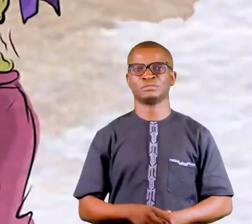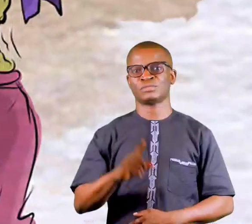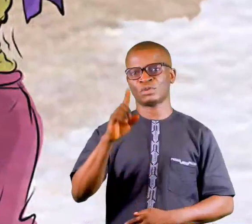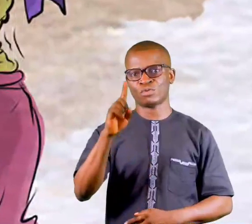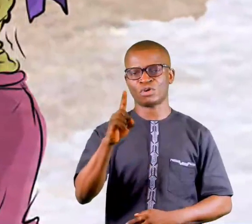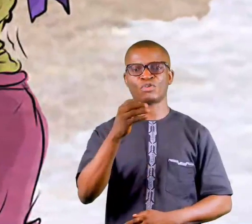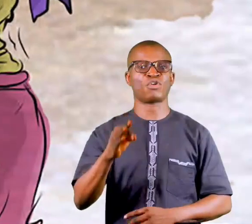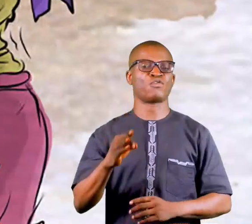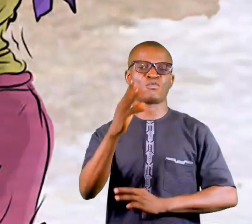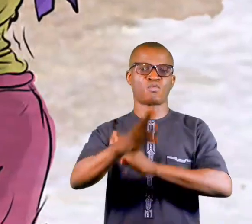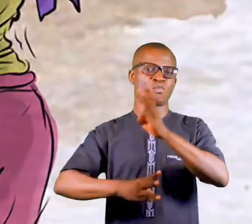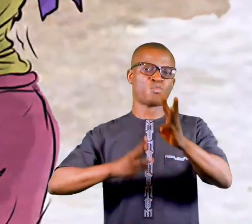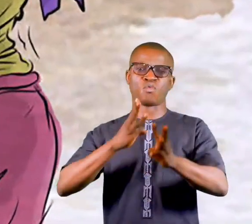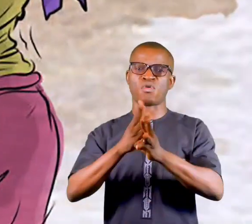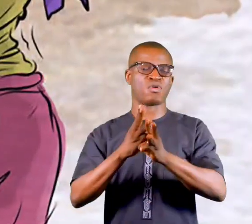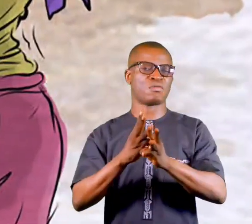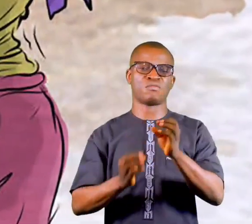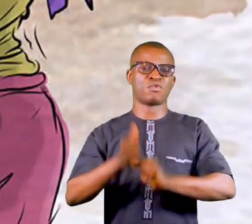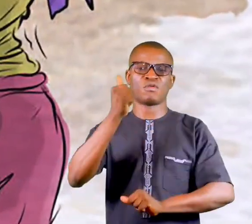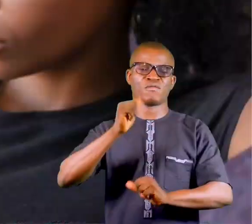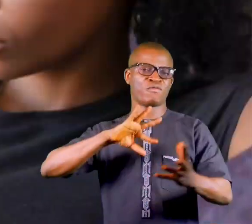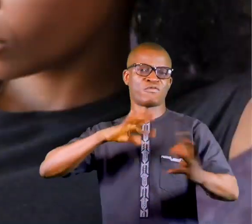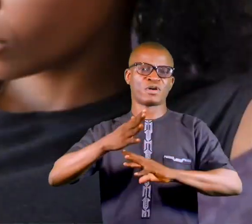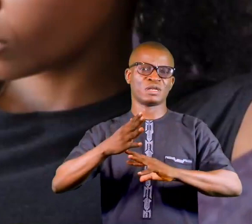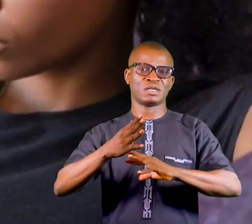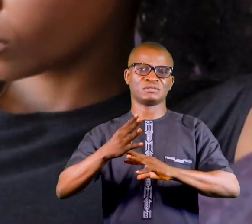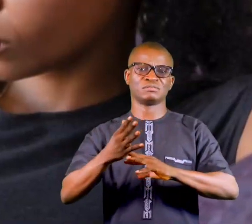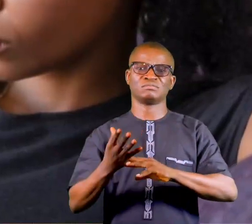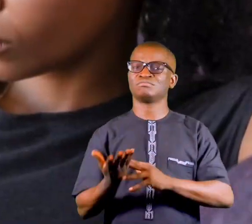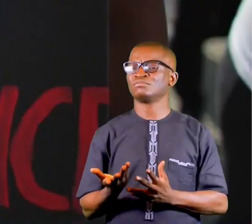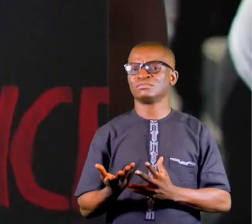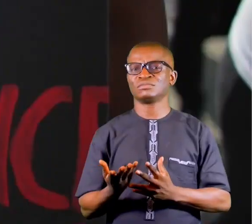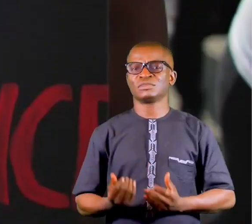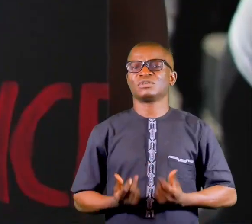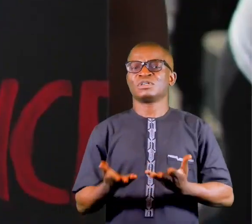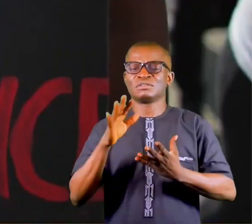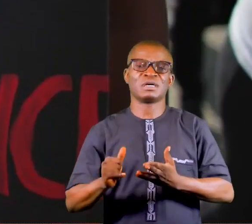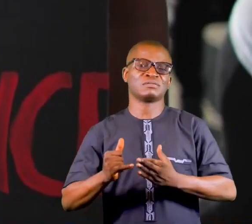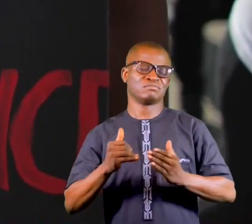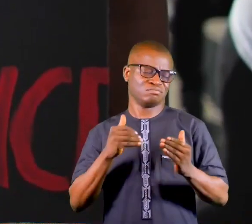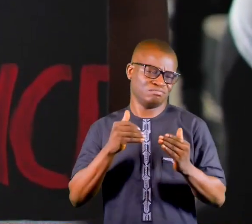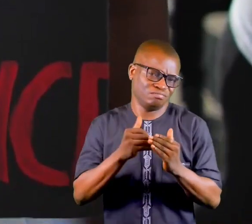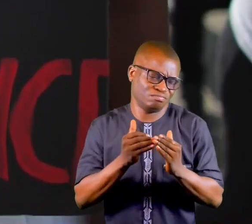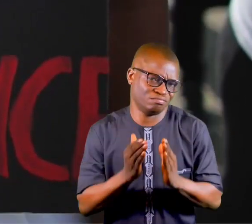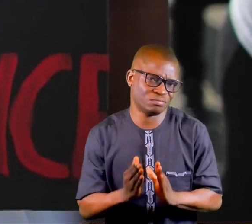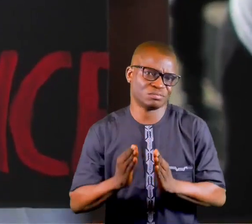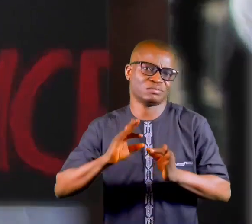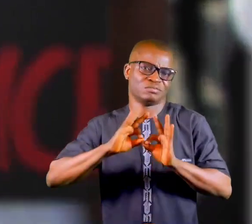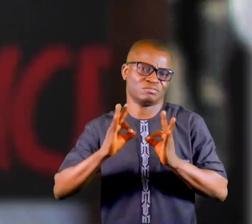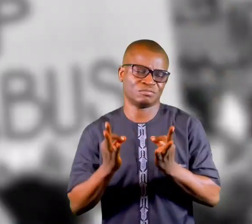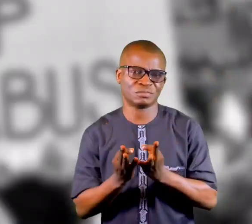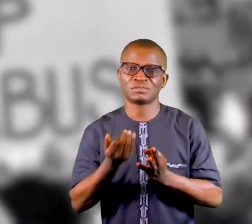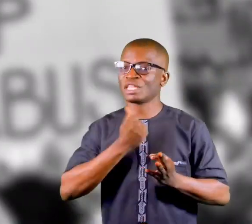One of the worst forms of violence against persons perpetrated by close relations, prevalent in the world. Anyone could